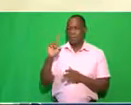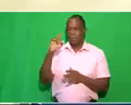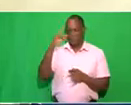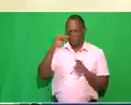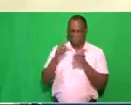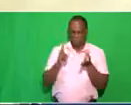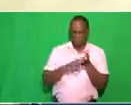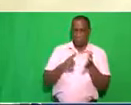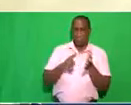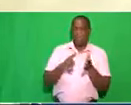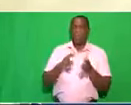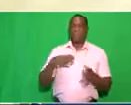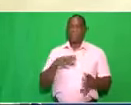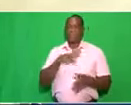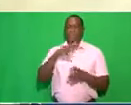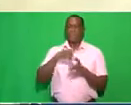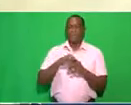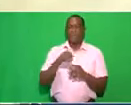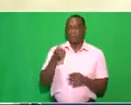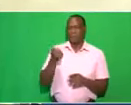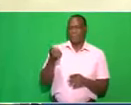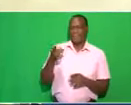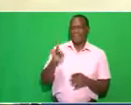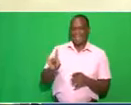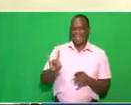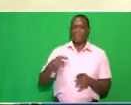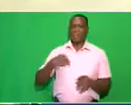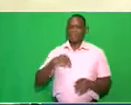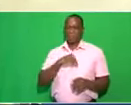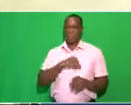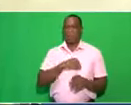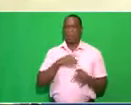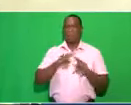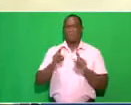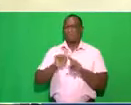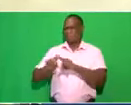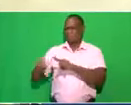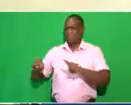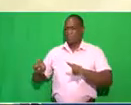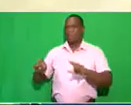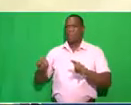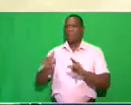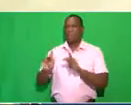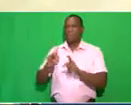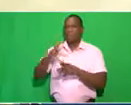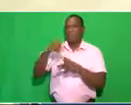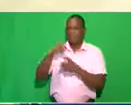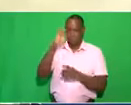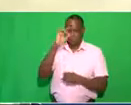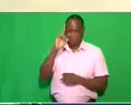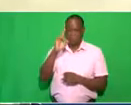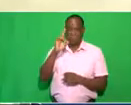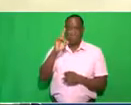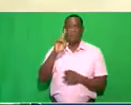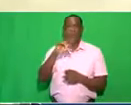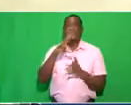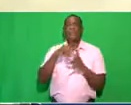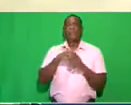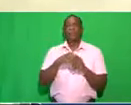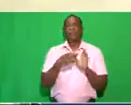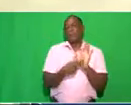comprises 18 members who represent a wide range of education stakeholders, including representatives of the Ministry